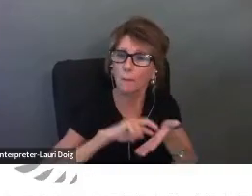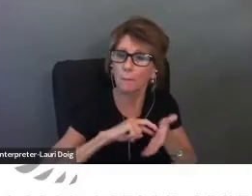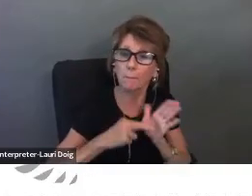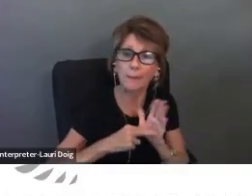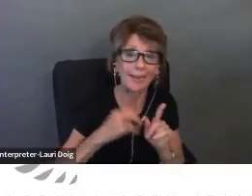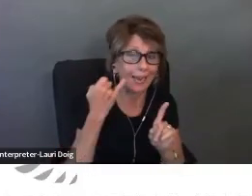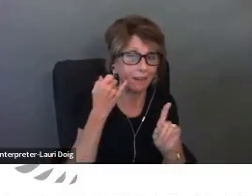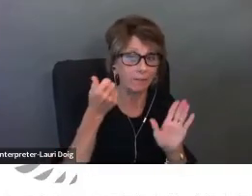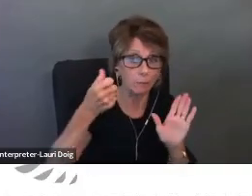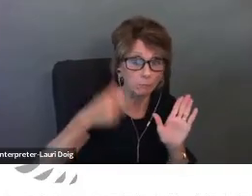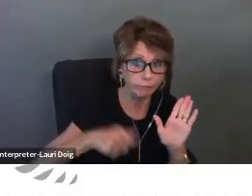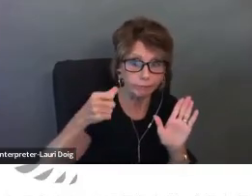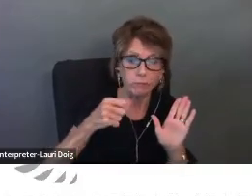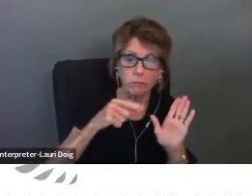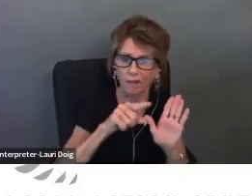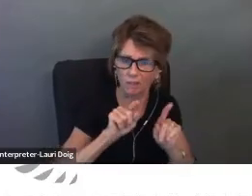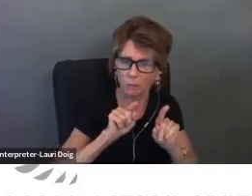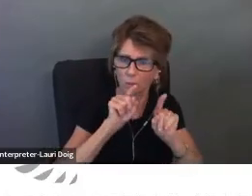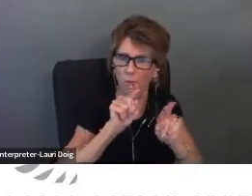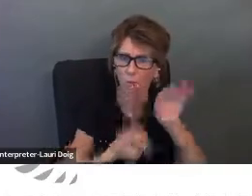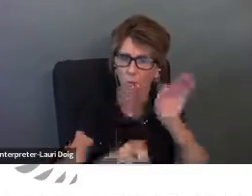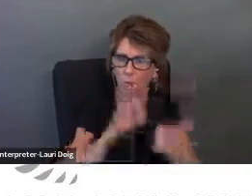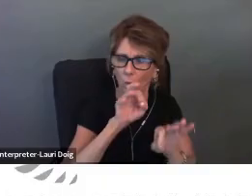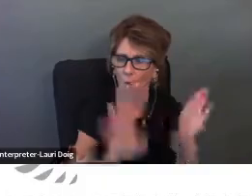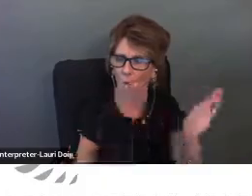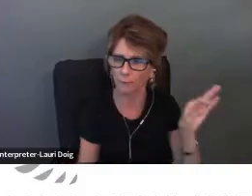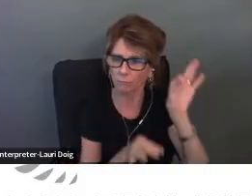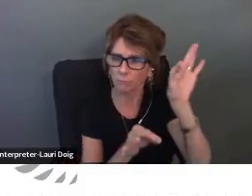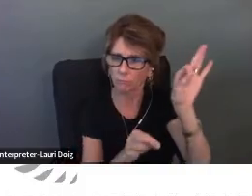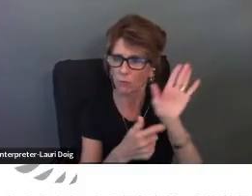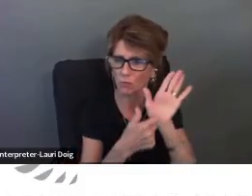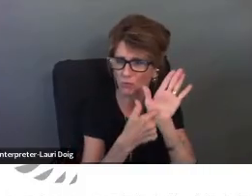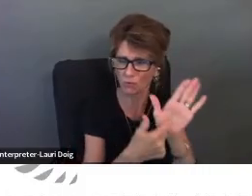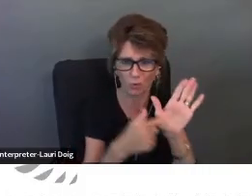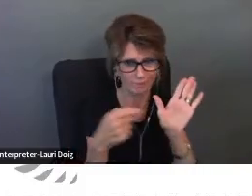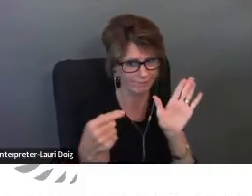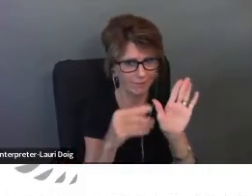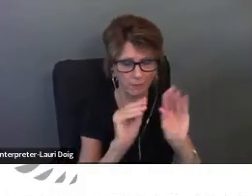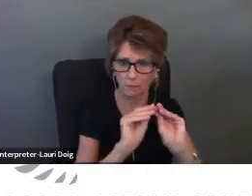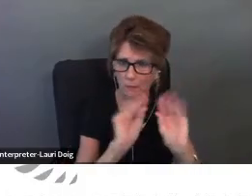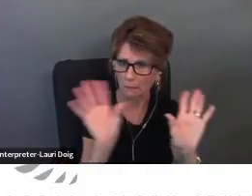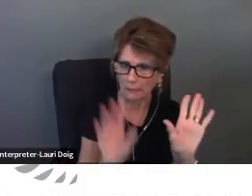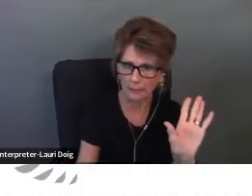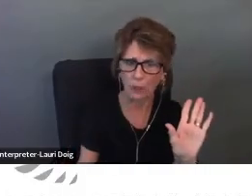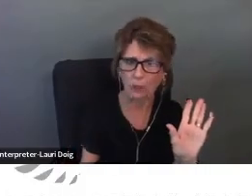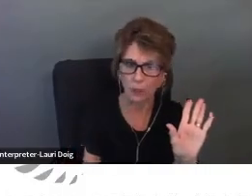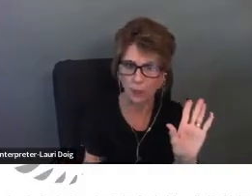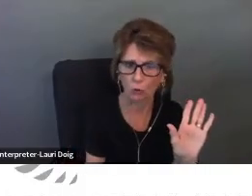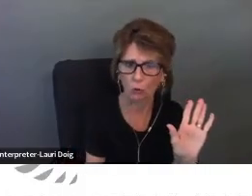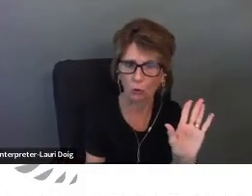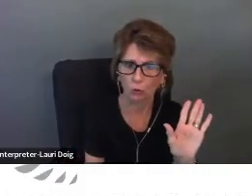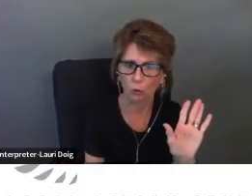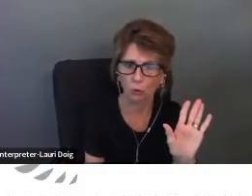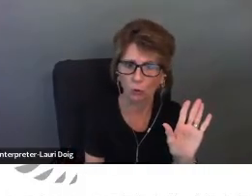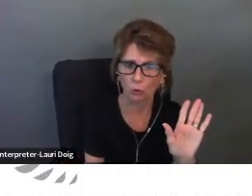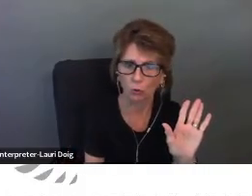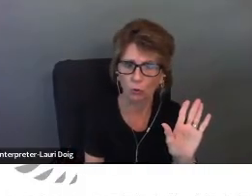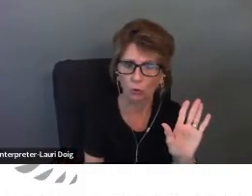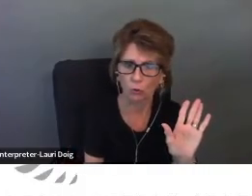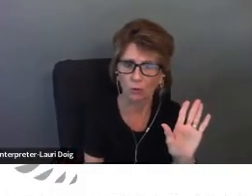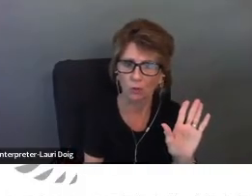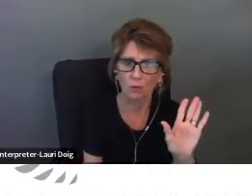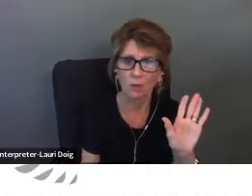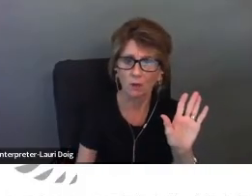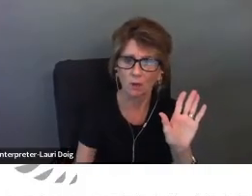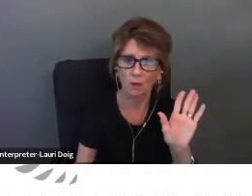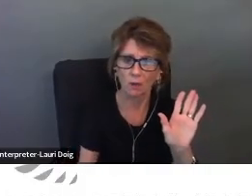you can challenge that the denial of accommodation is in breach of your right or their duty to